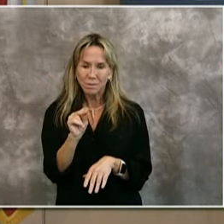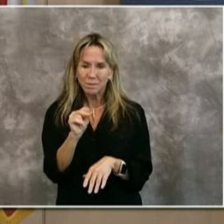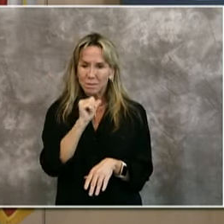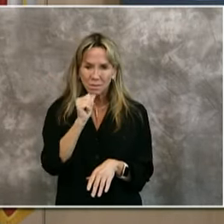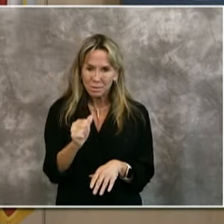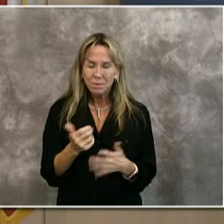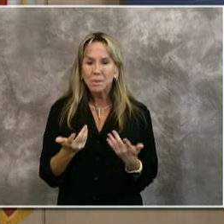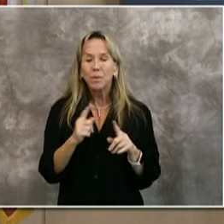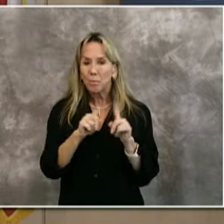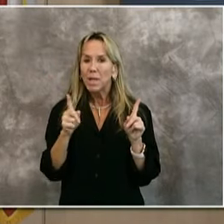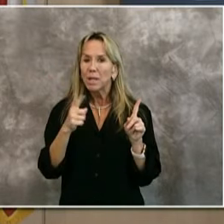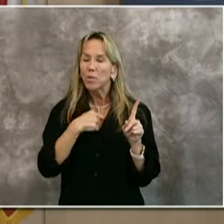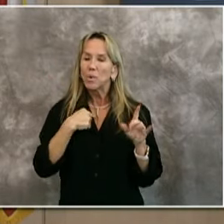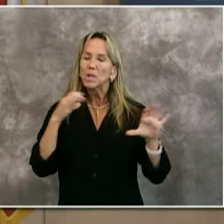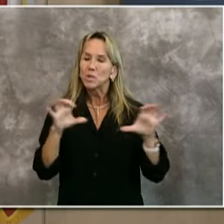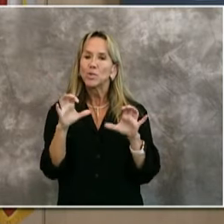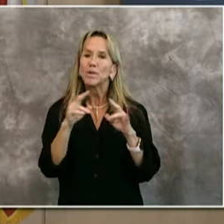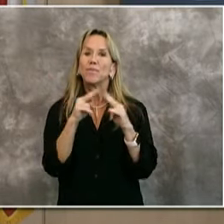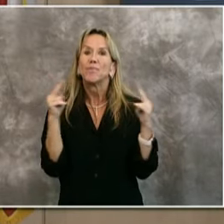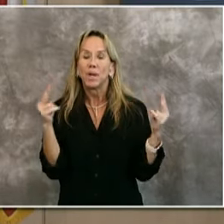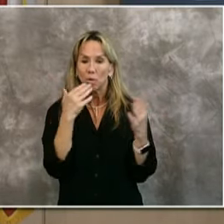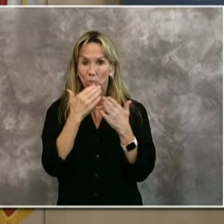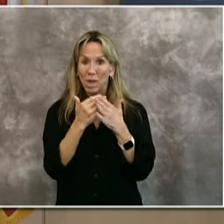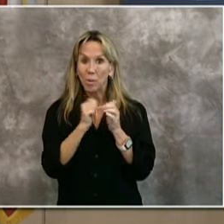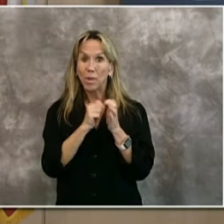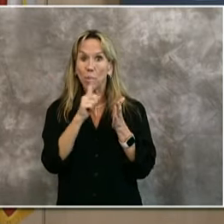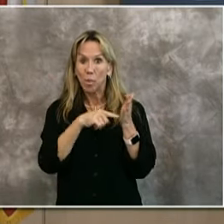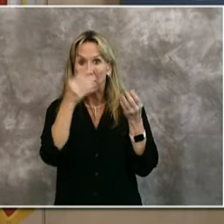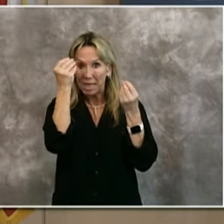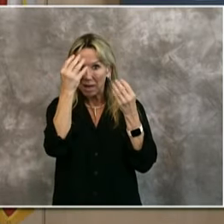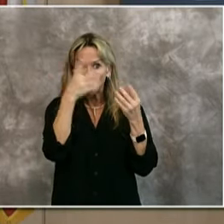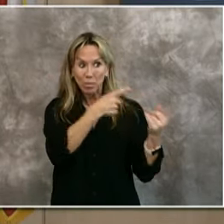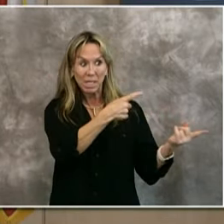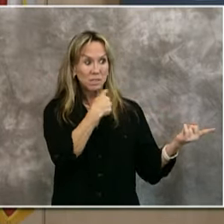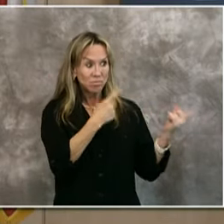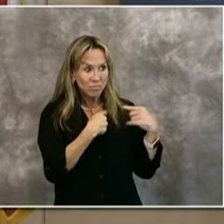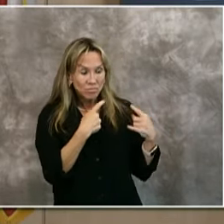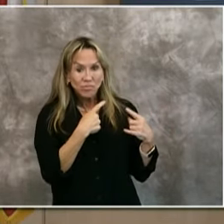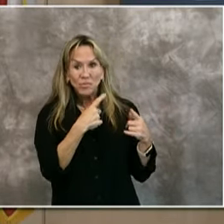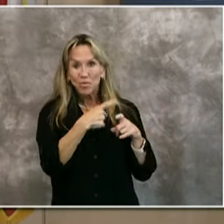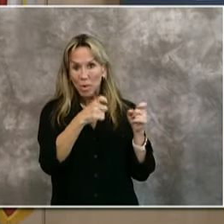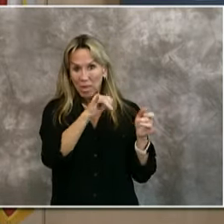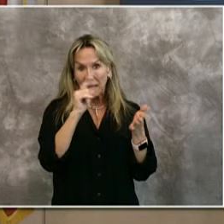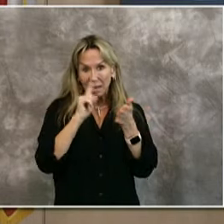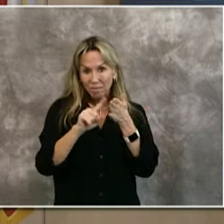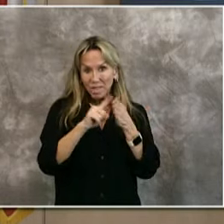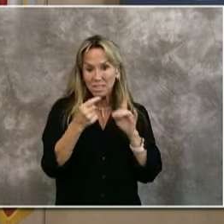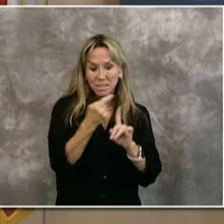I think that we are doing very well with the information that we're getting from our close contact investigations.